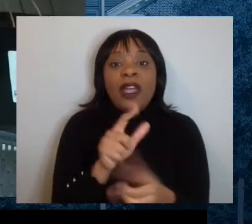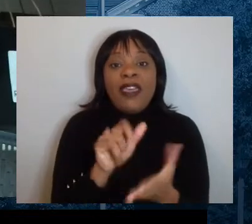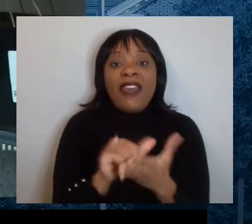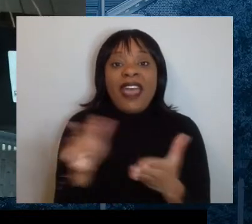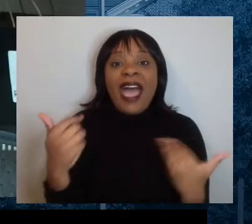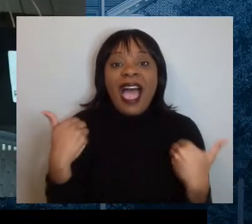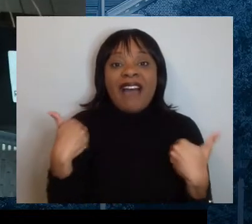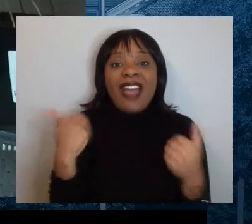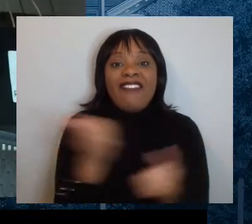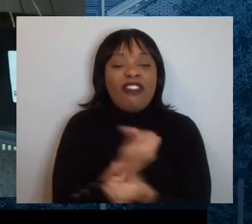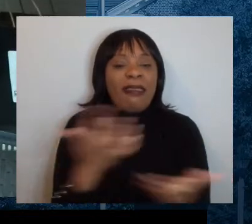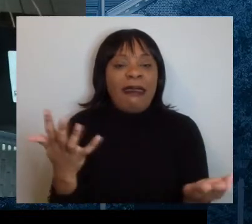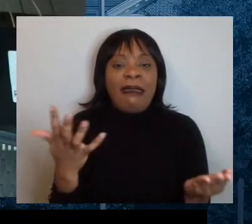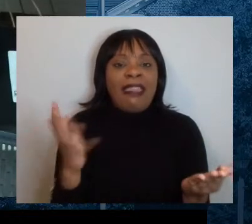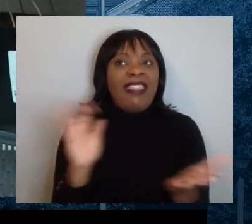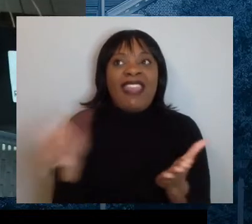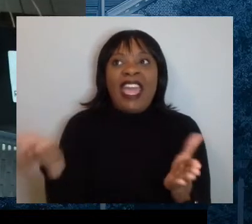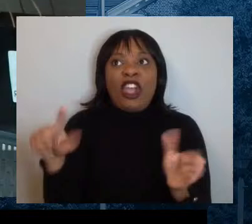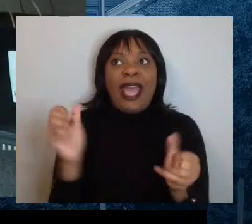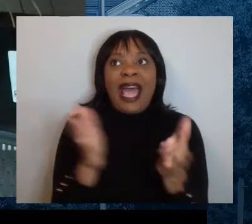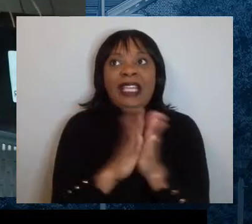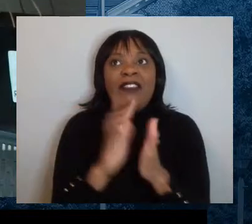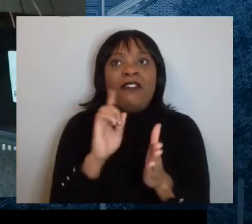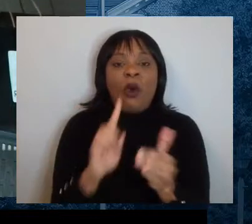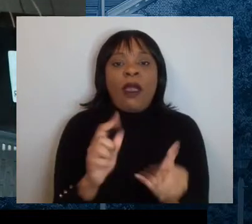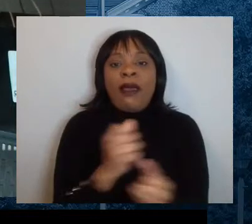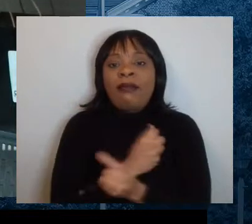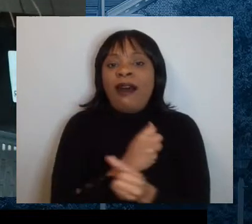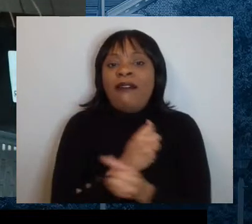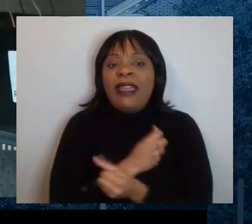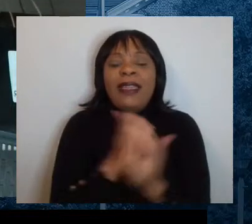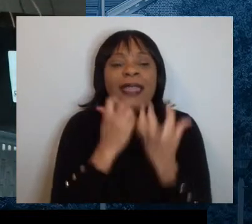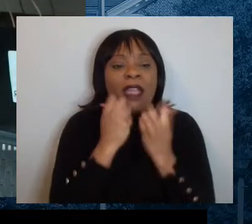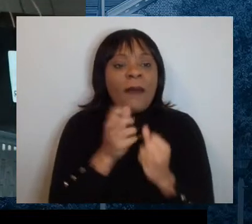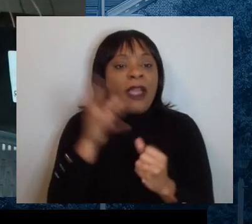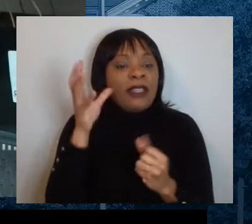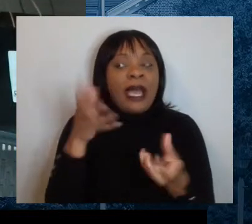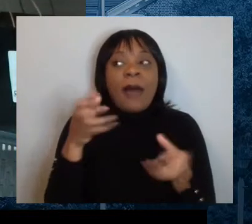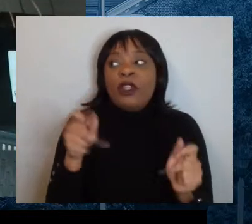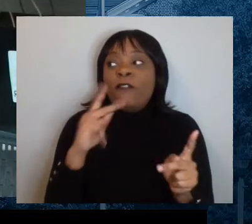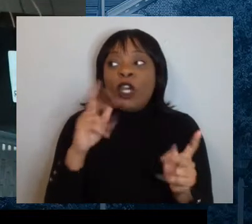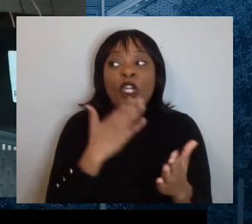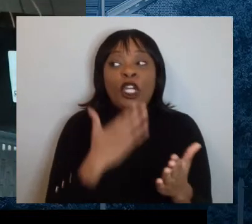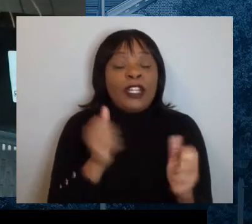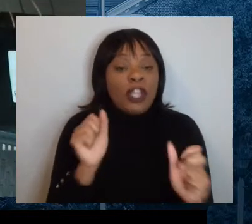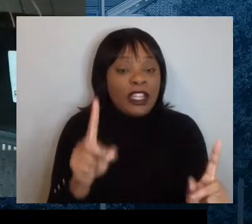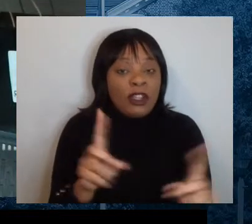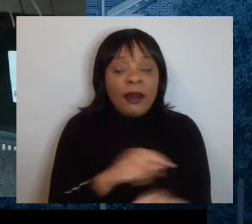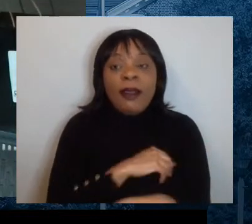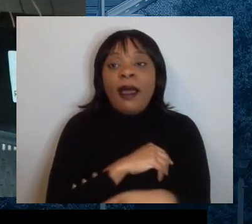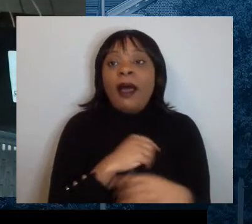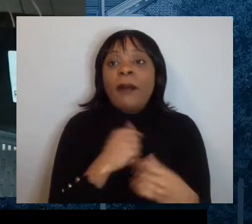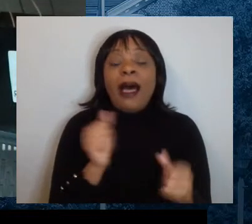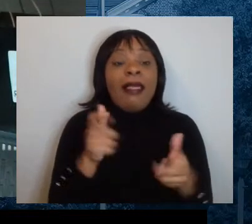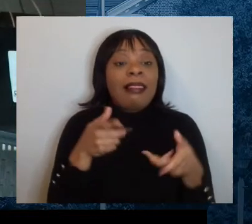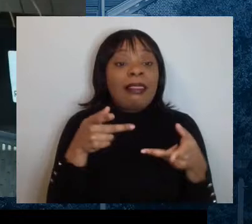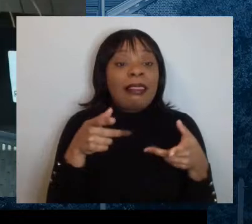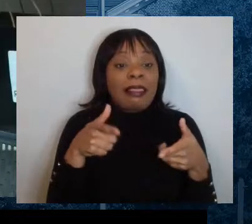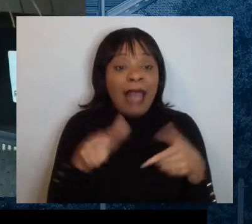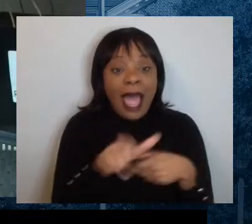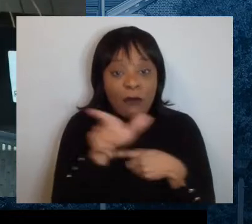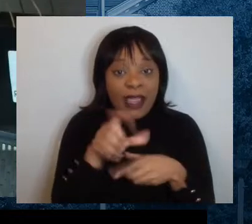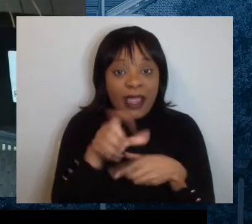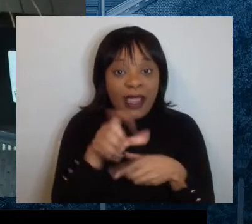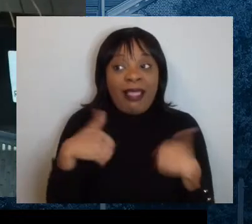a kid could ask for: loving, caring parents, a chance for a good education, a library in their life early